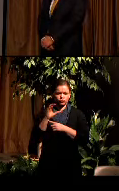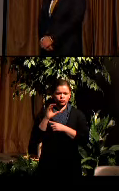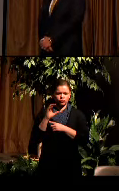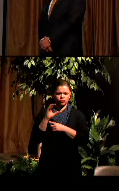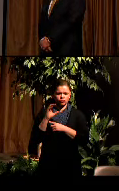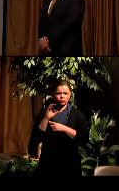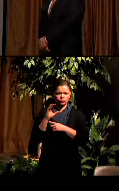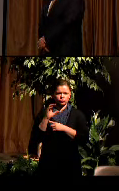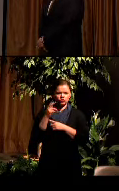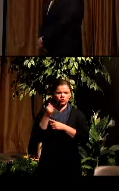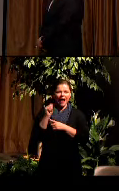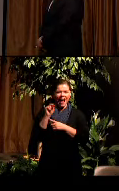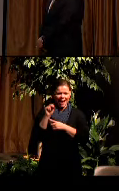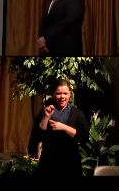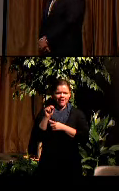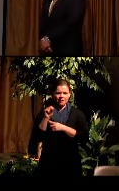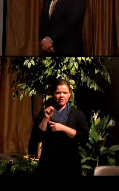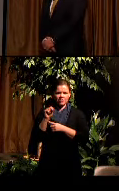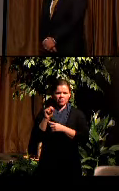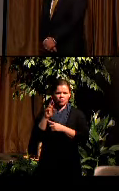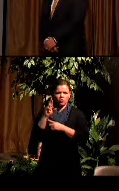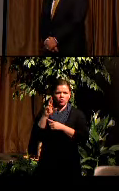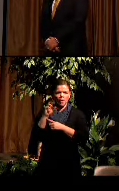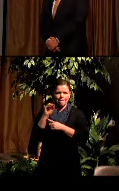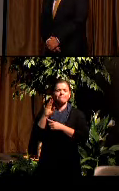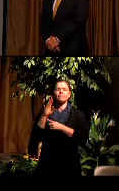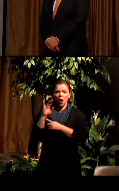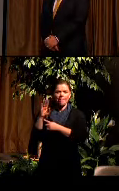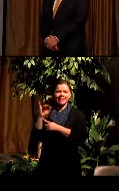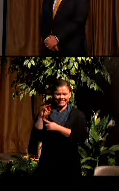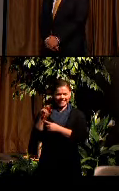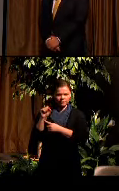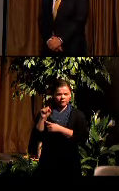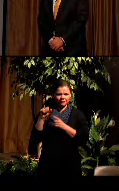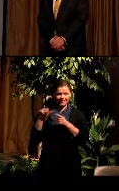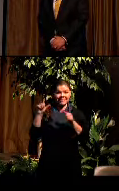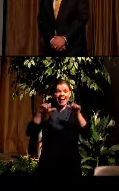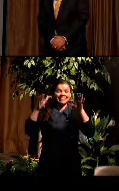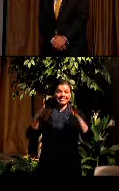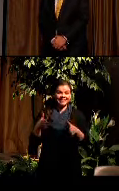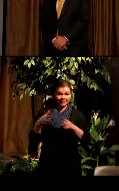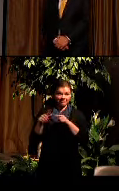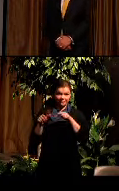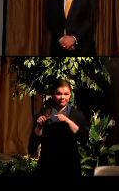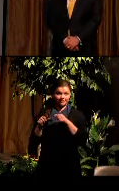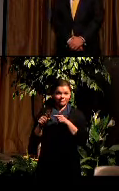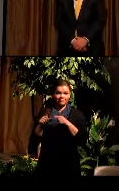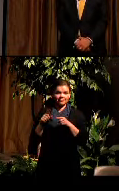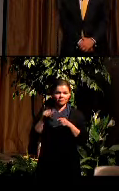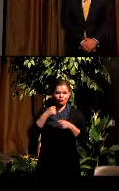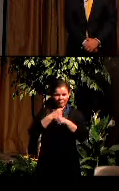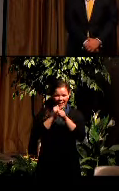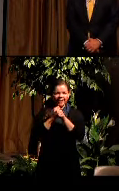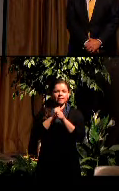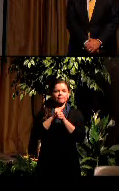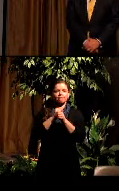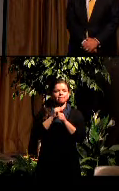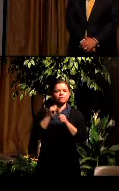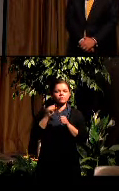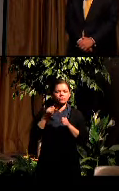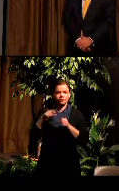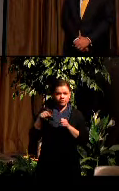ornithology as far as I'm concerned. He created something called the Breeding Bird Survey Route, which allowed us to monitor populations of birds across the